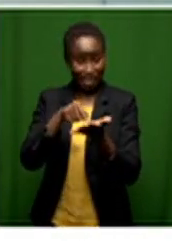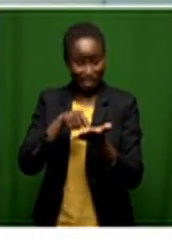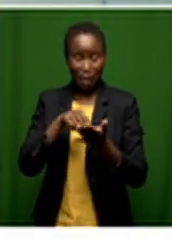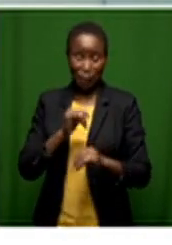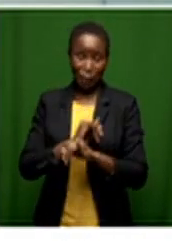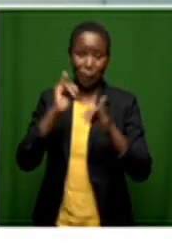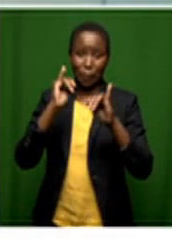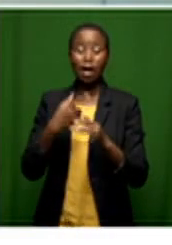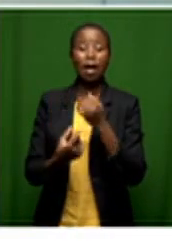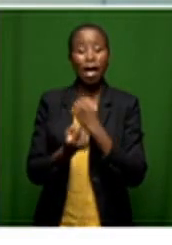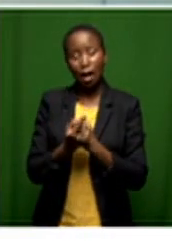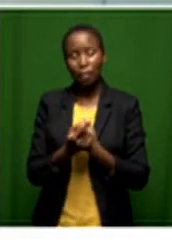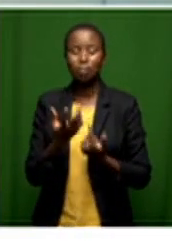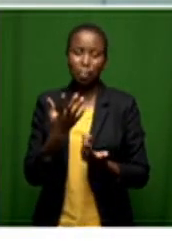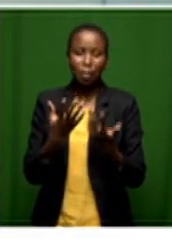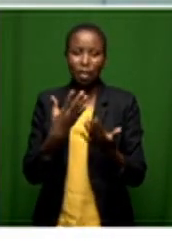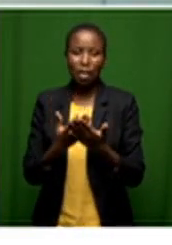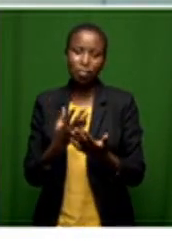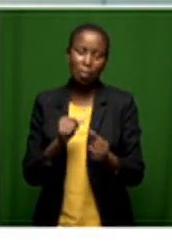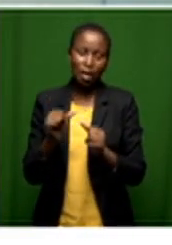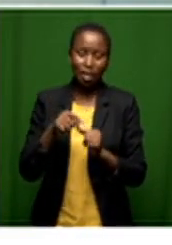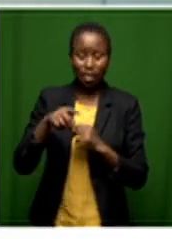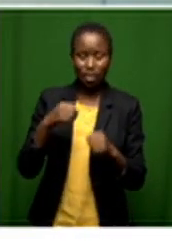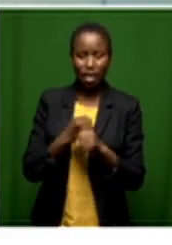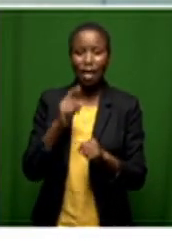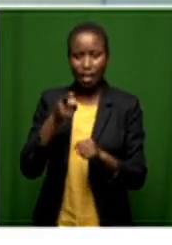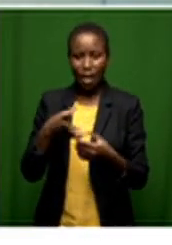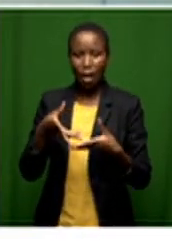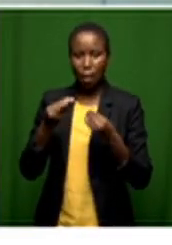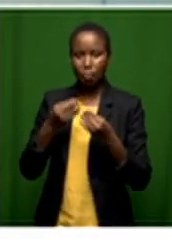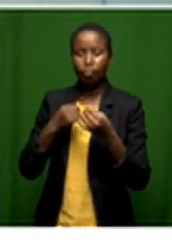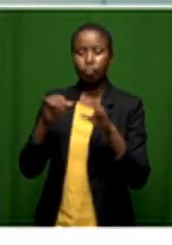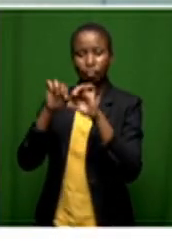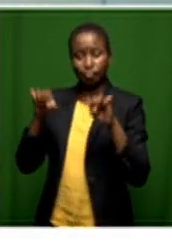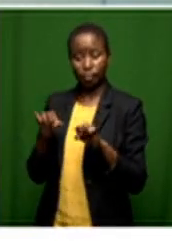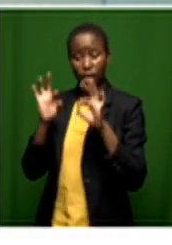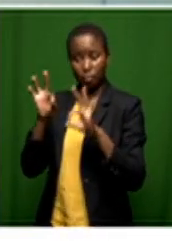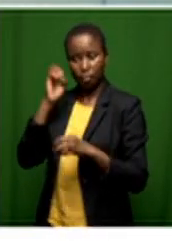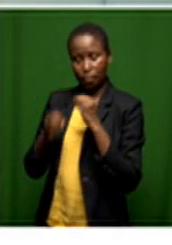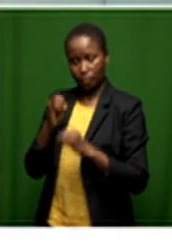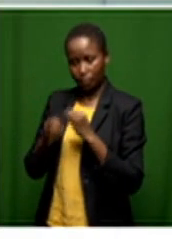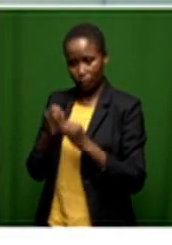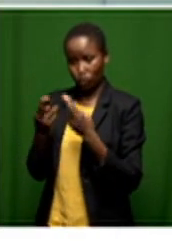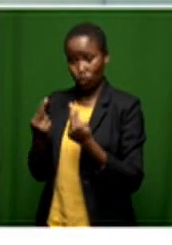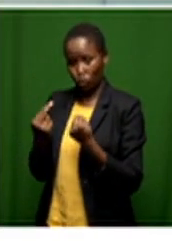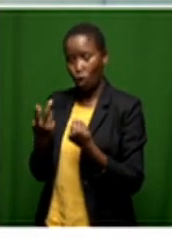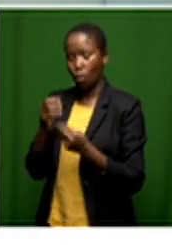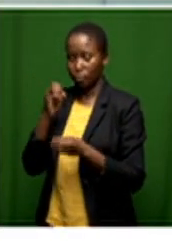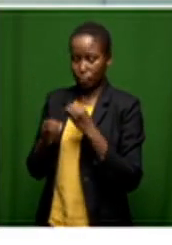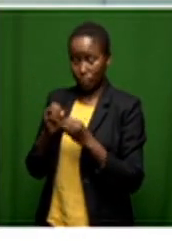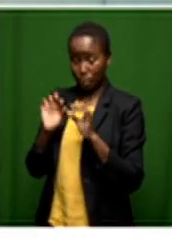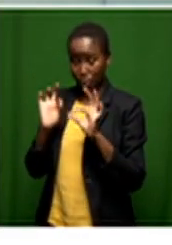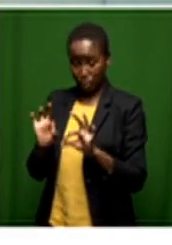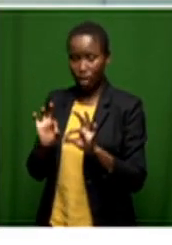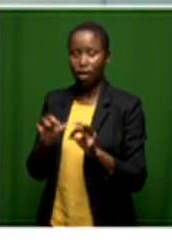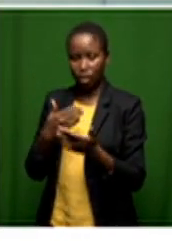difficult, at least in this year, until we have new generation capacity that can come online, or until the energy availability factor can